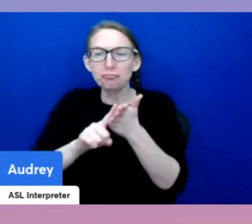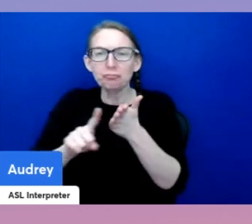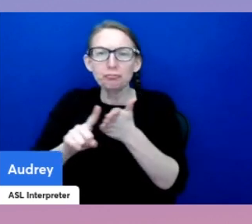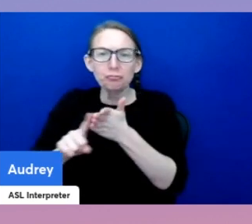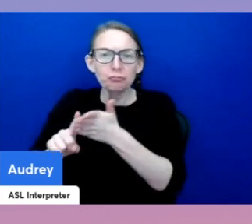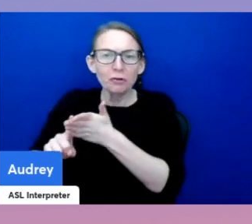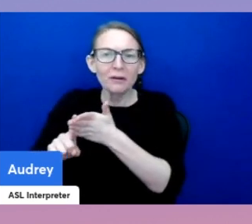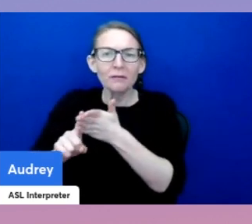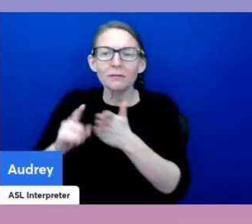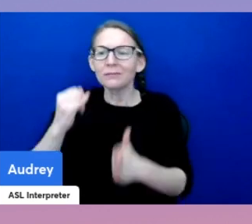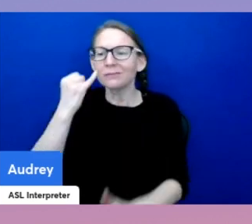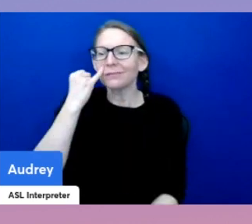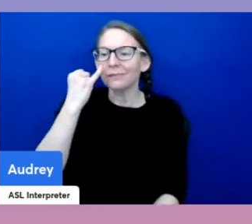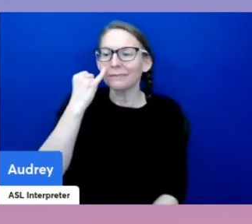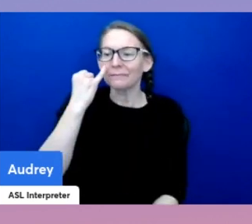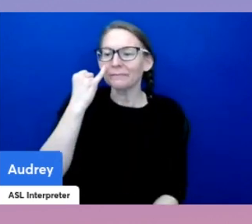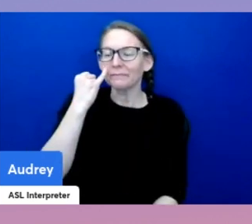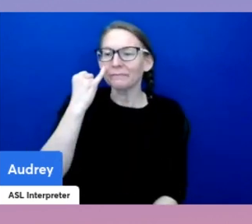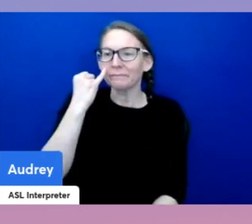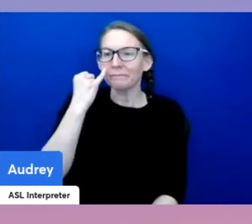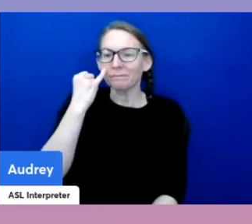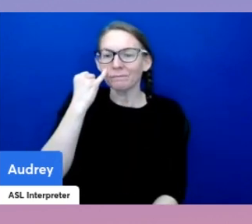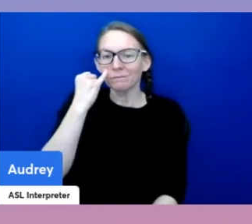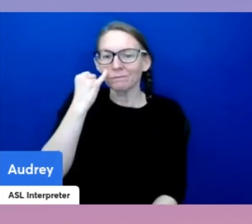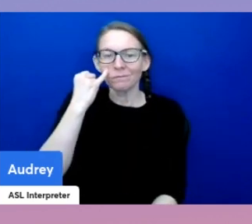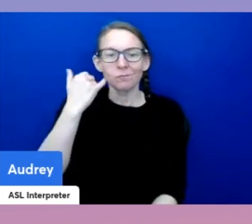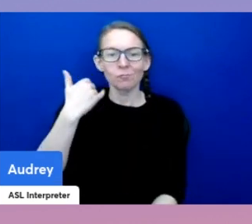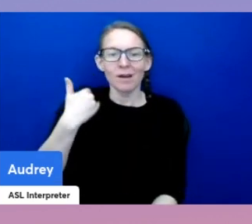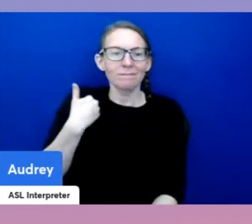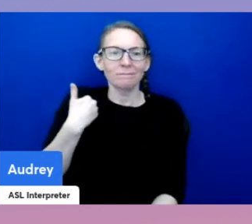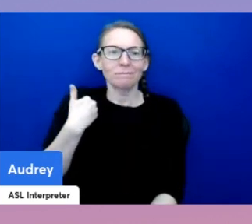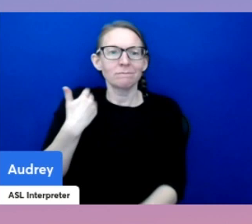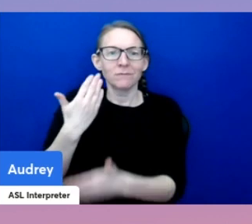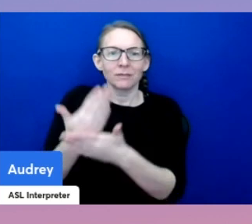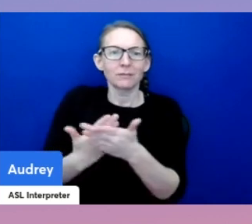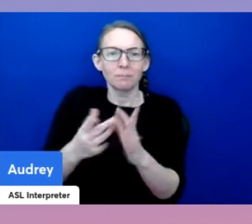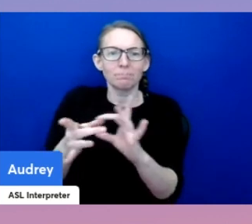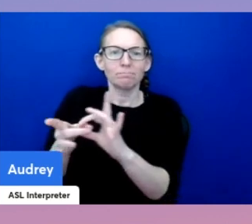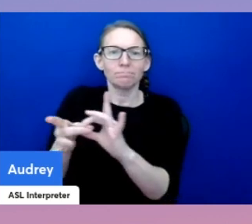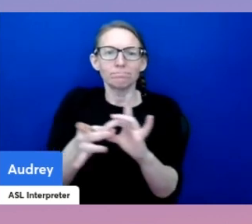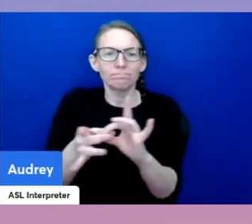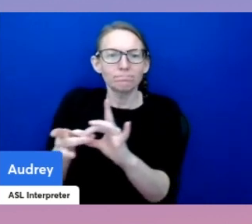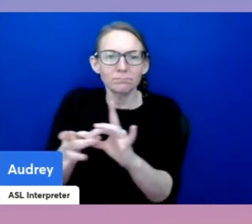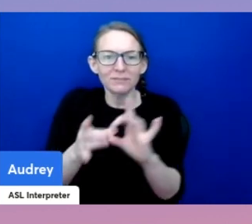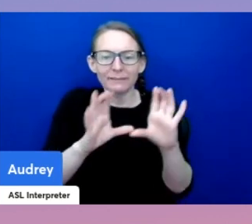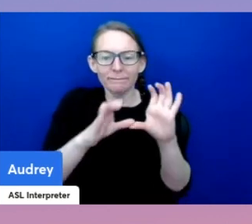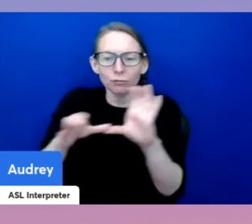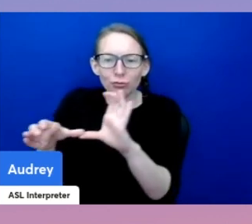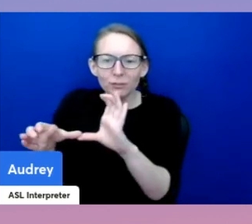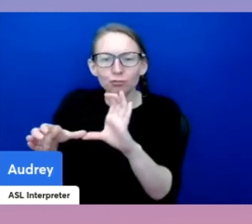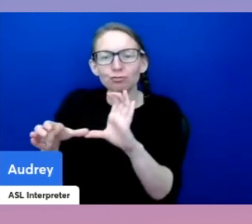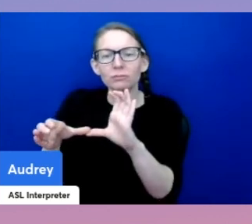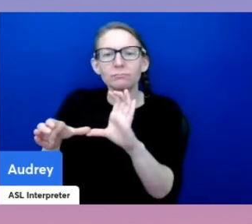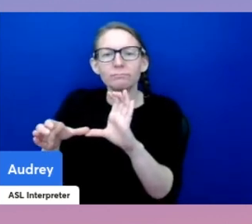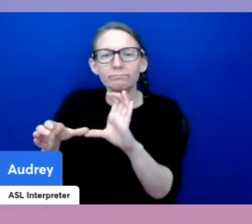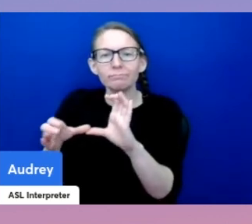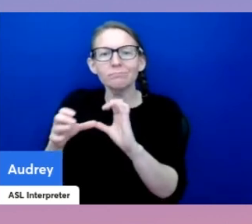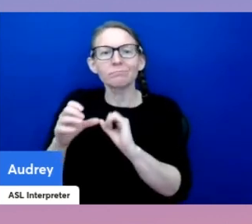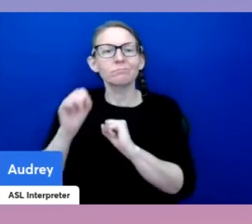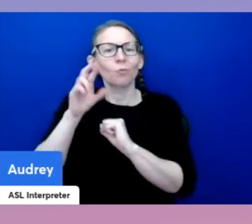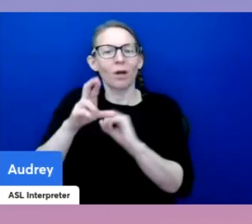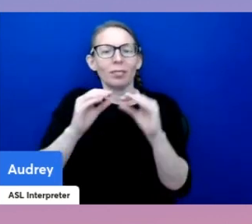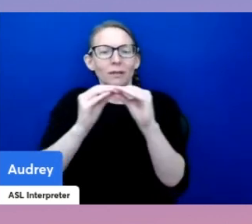have some concatenation for the string or the configuration or the number of